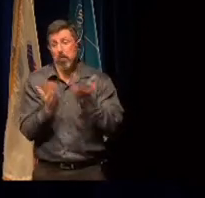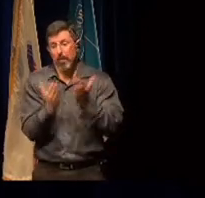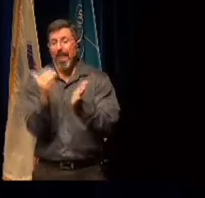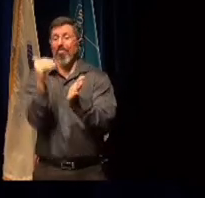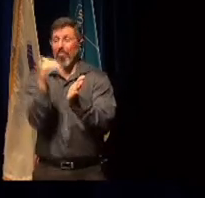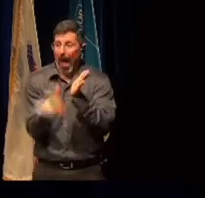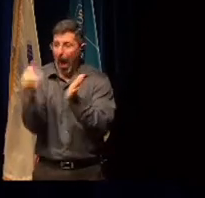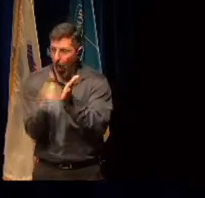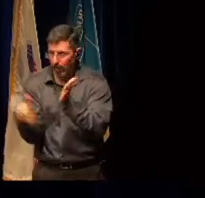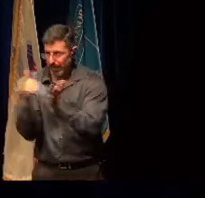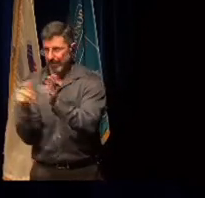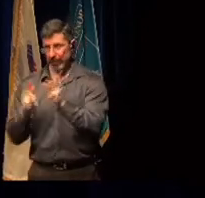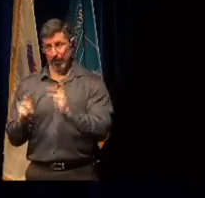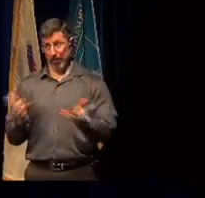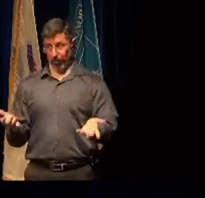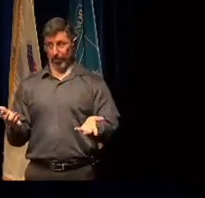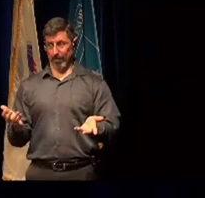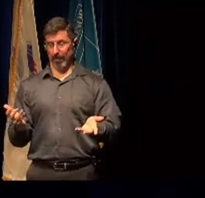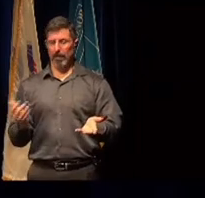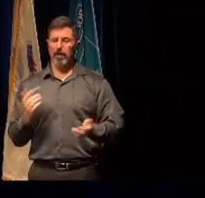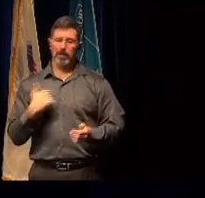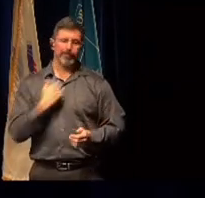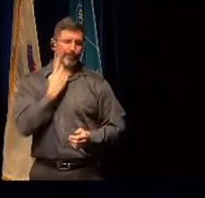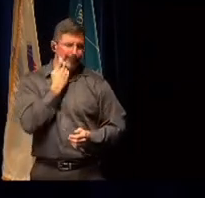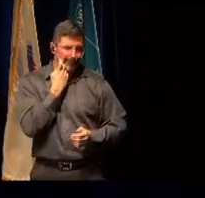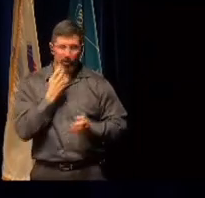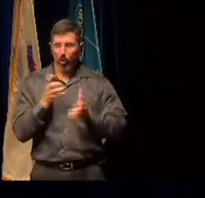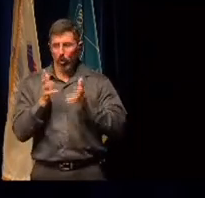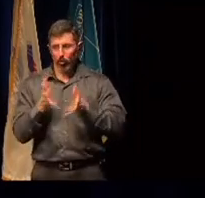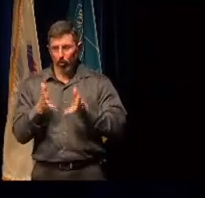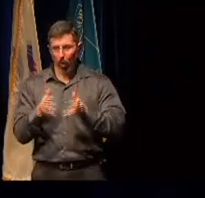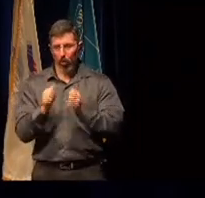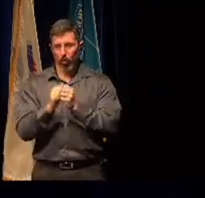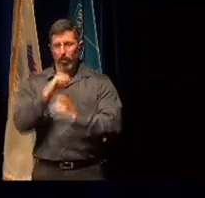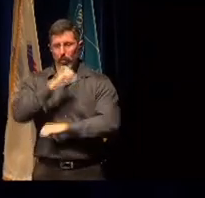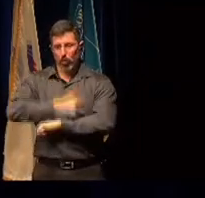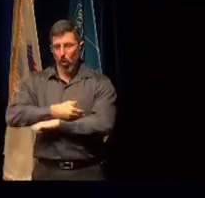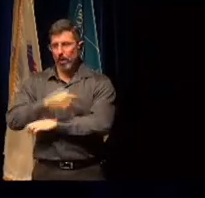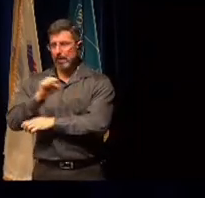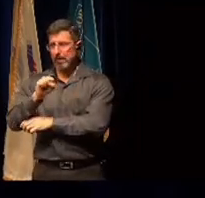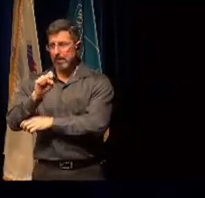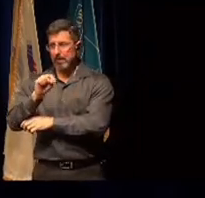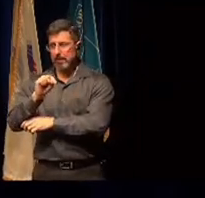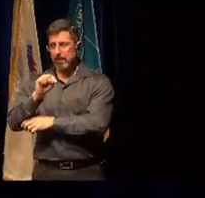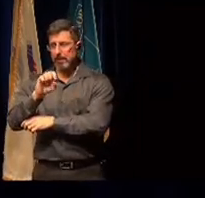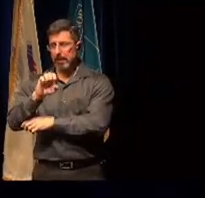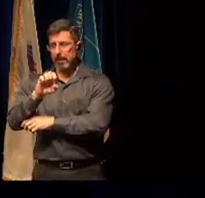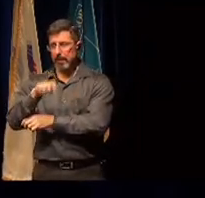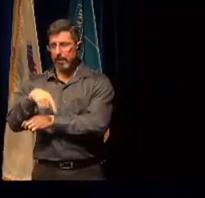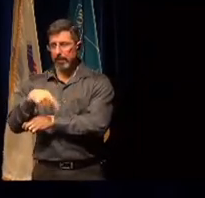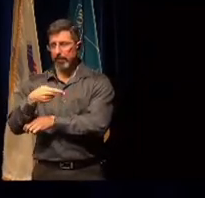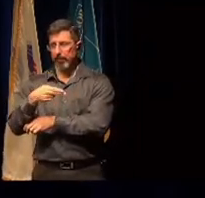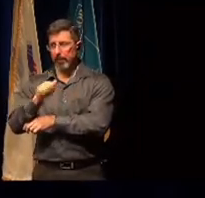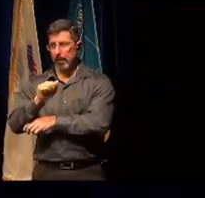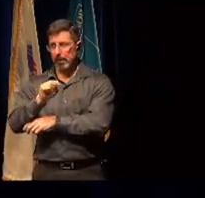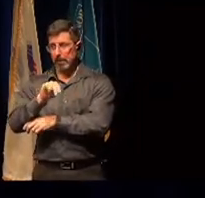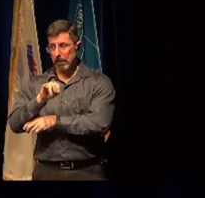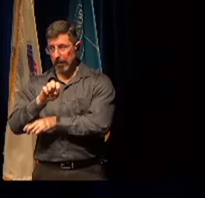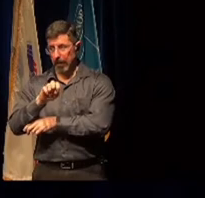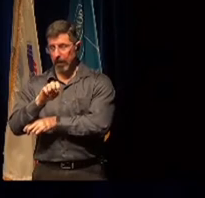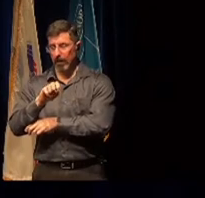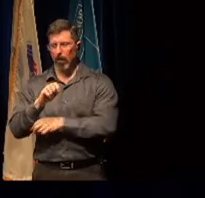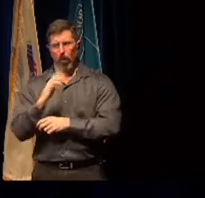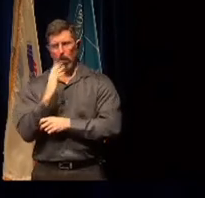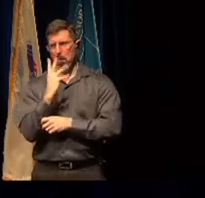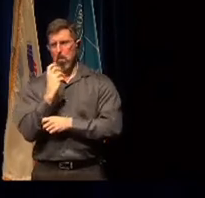people. In my recent conversation with Gary's daughter, Stephanie, it was beautiful to hear her recall how she grew up